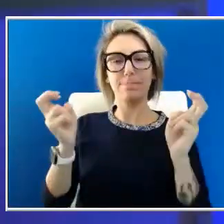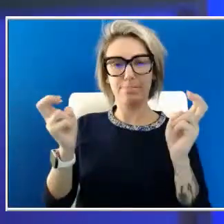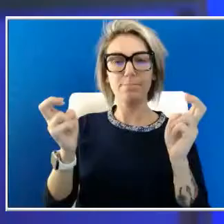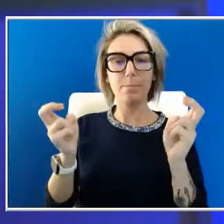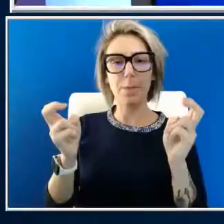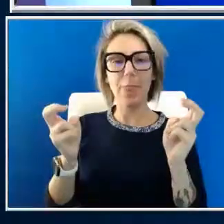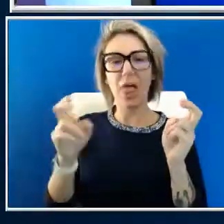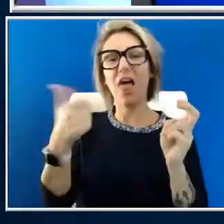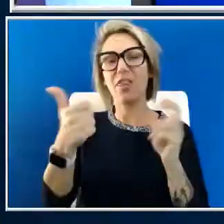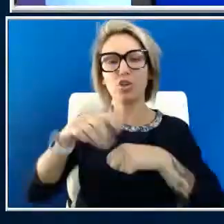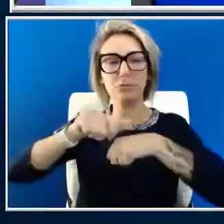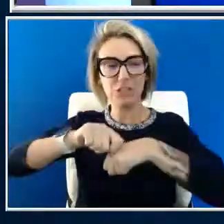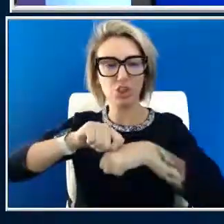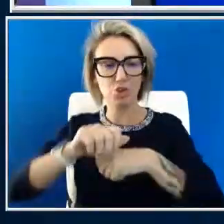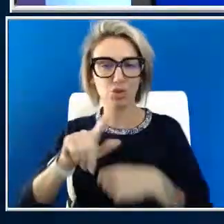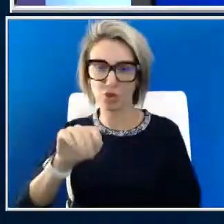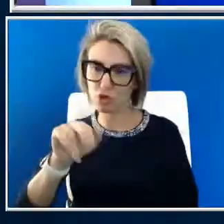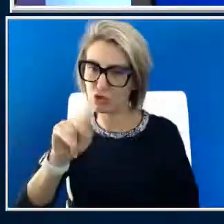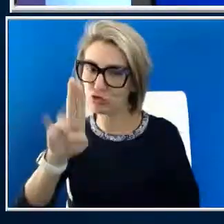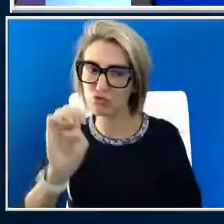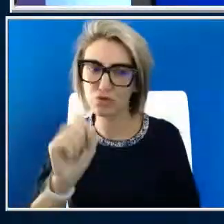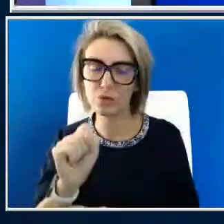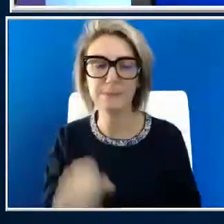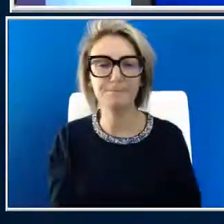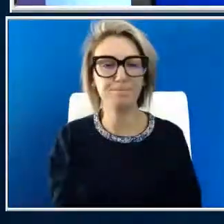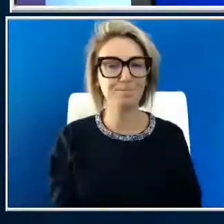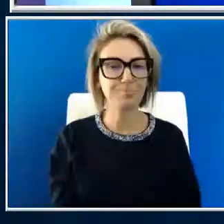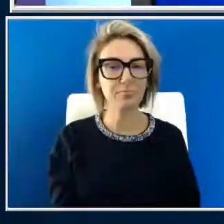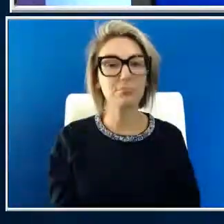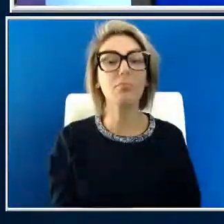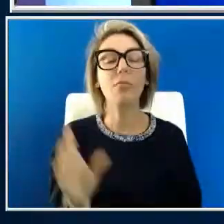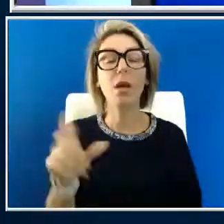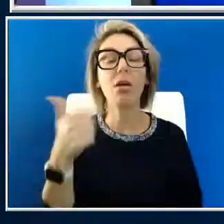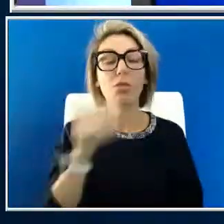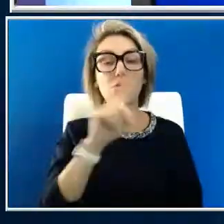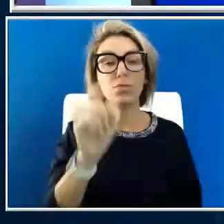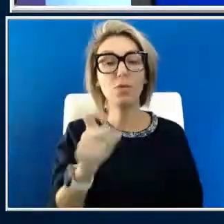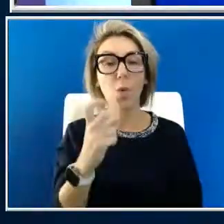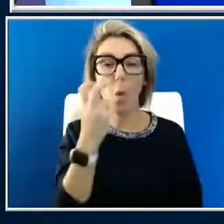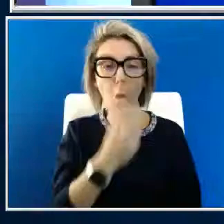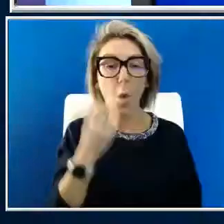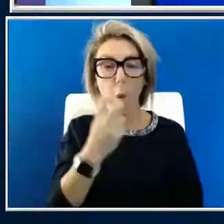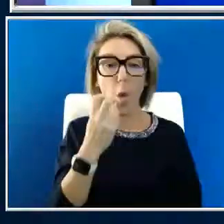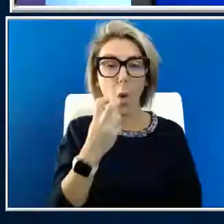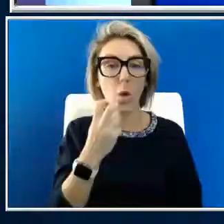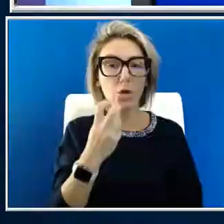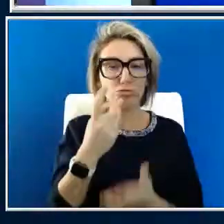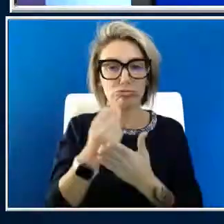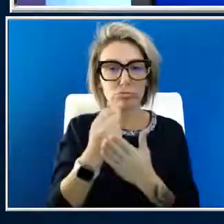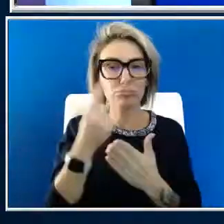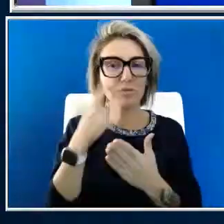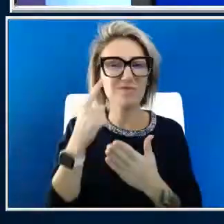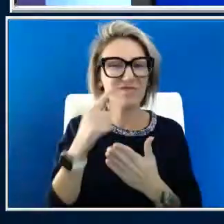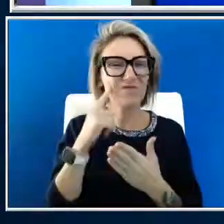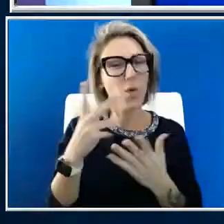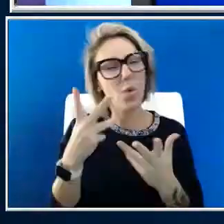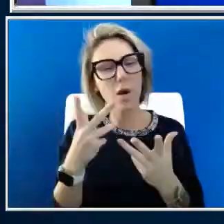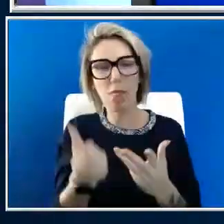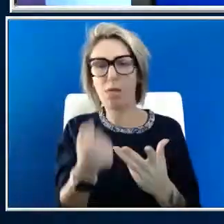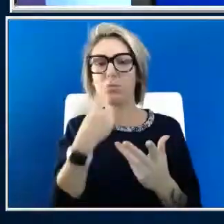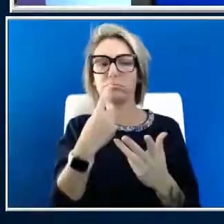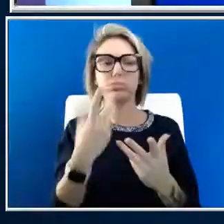patients. Also, another question, oral chemotherapy as a treatment option for prostate cancer. And how does that differ